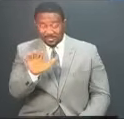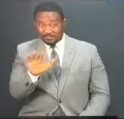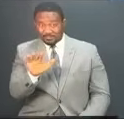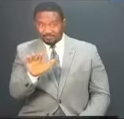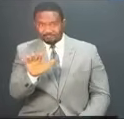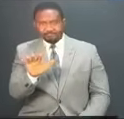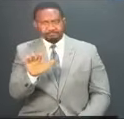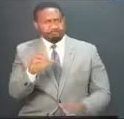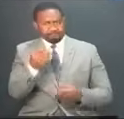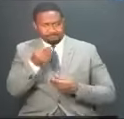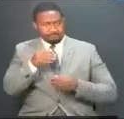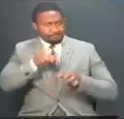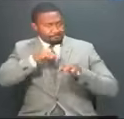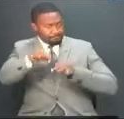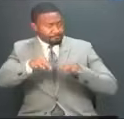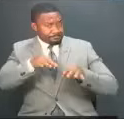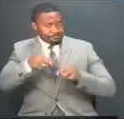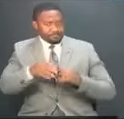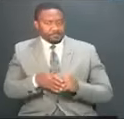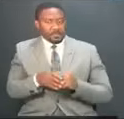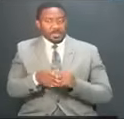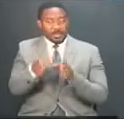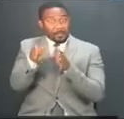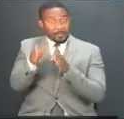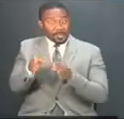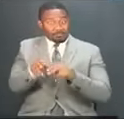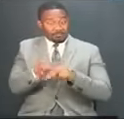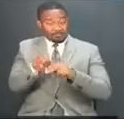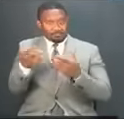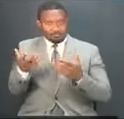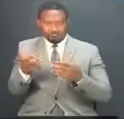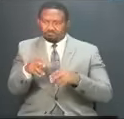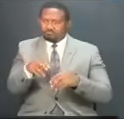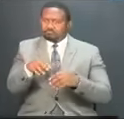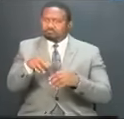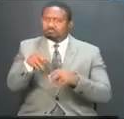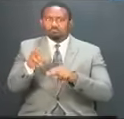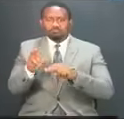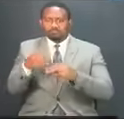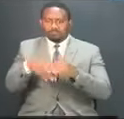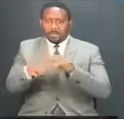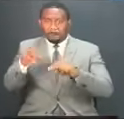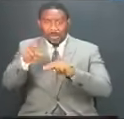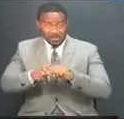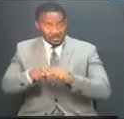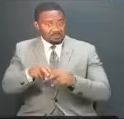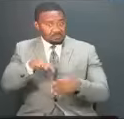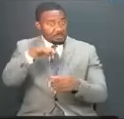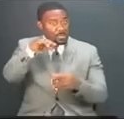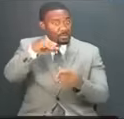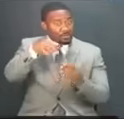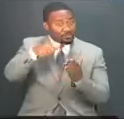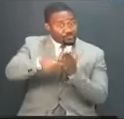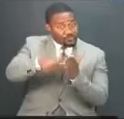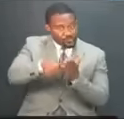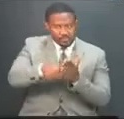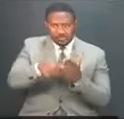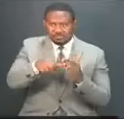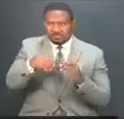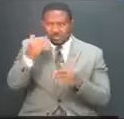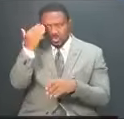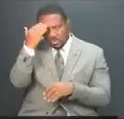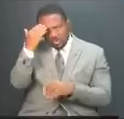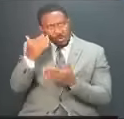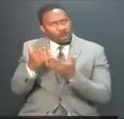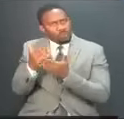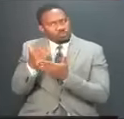which provides that a person who sits or votes in Parliament knowing or having reasonable